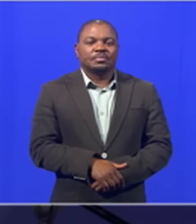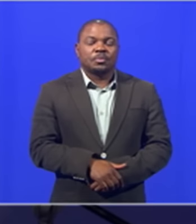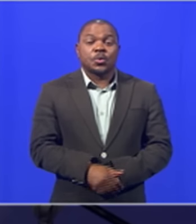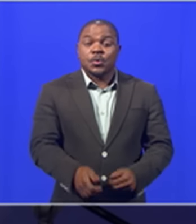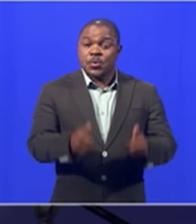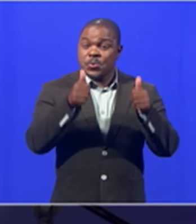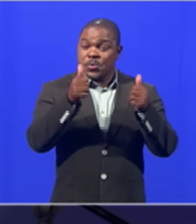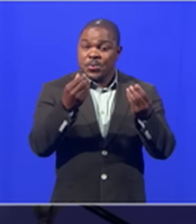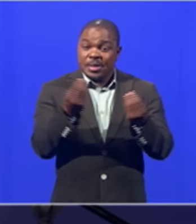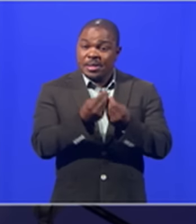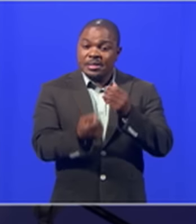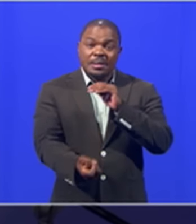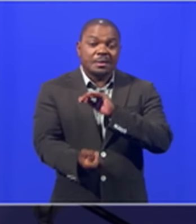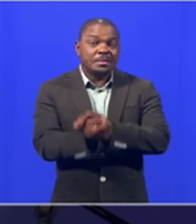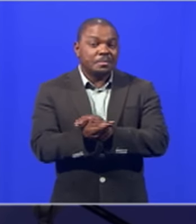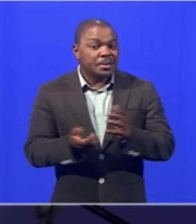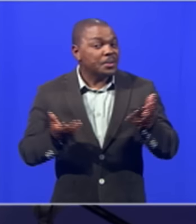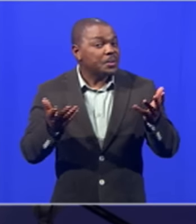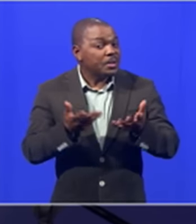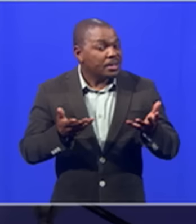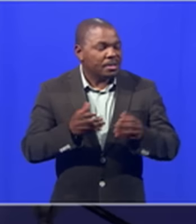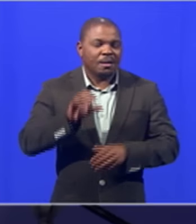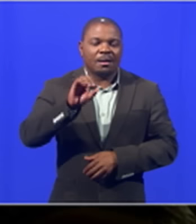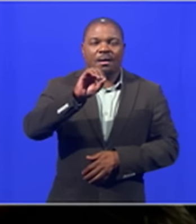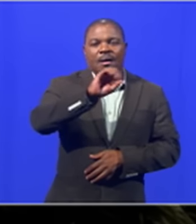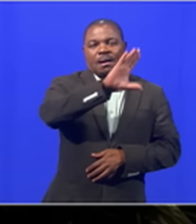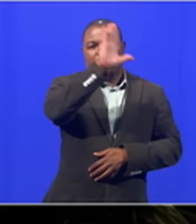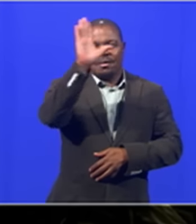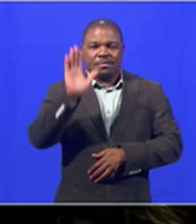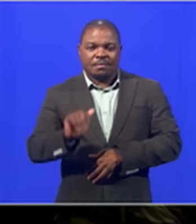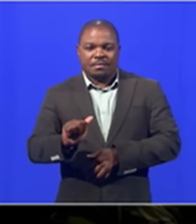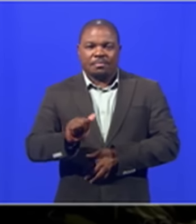Good things are happening in Africa.